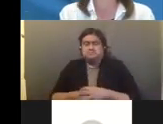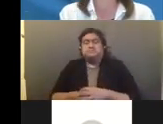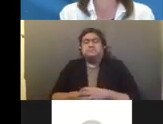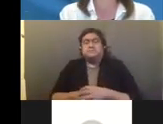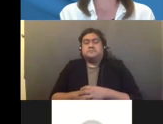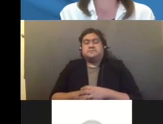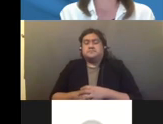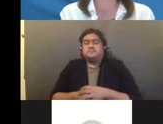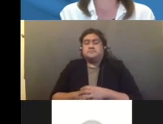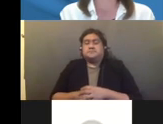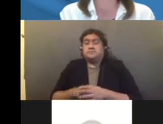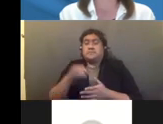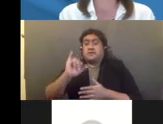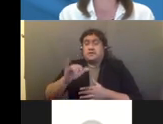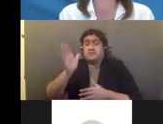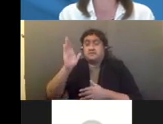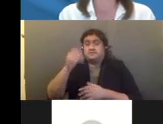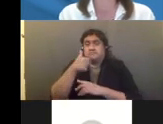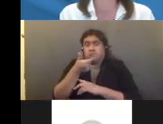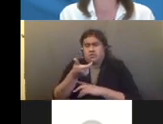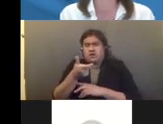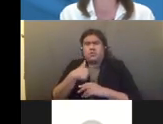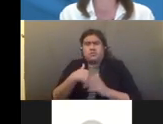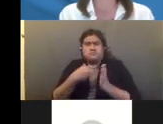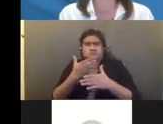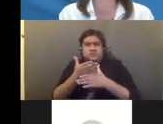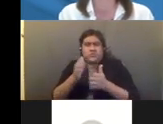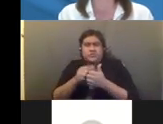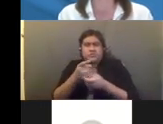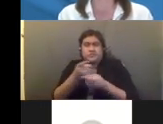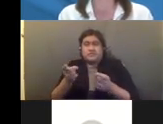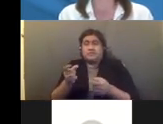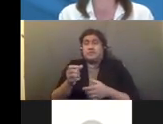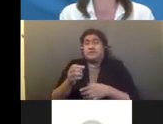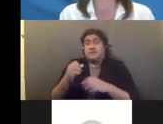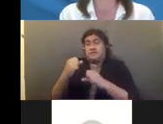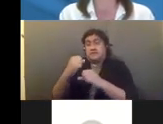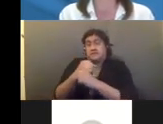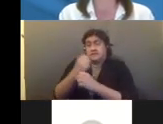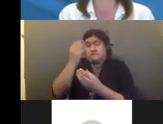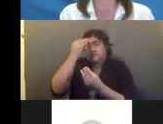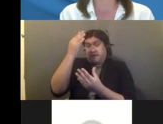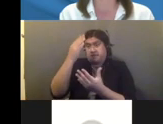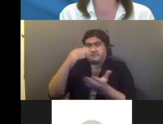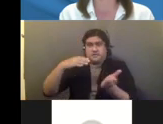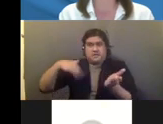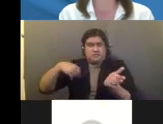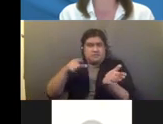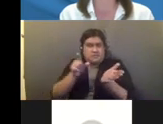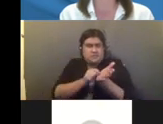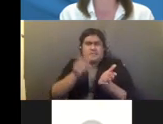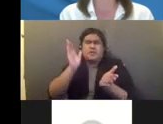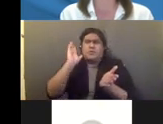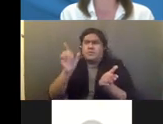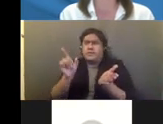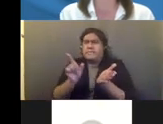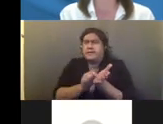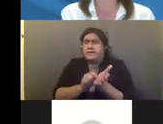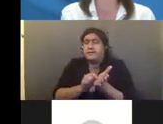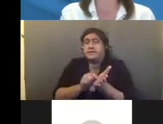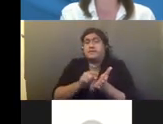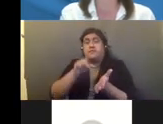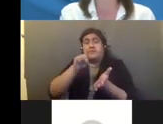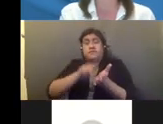I watched this presentation that I wanted to share with you. The data is unpublished, but it will be published. And it was presented by a researcher at Stanford